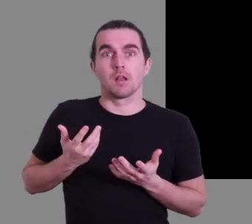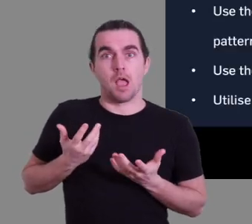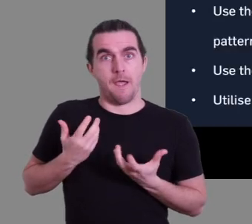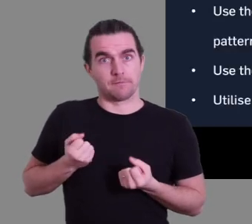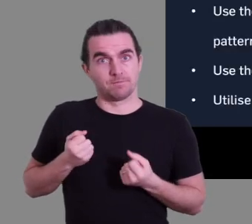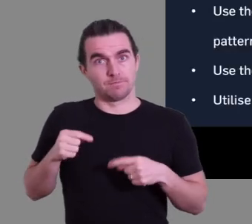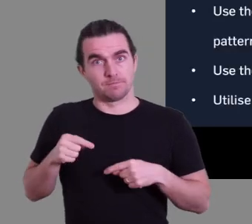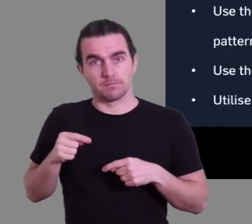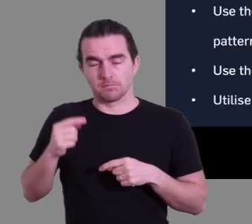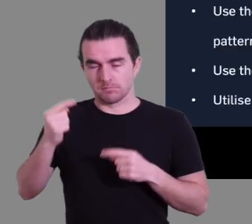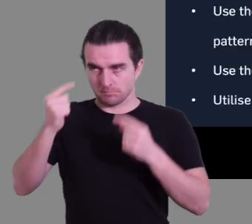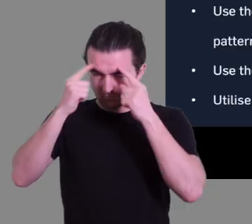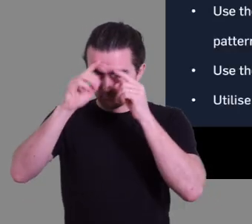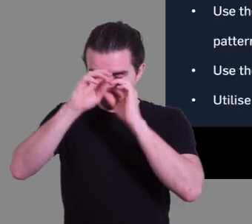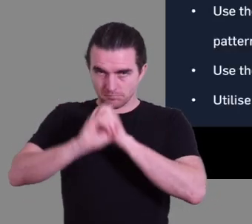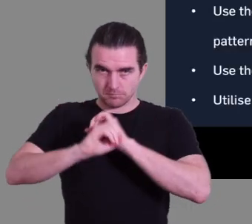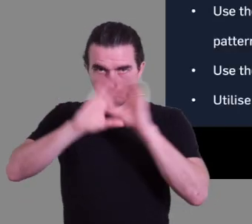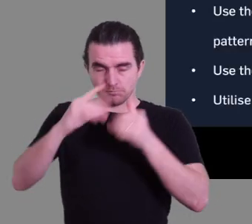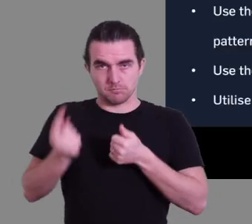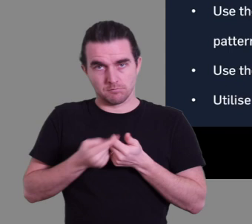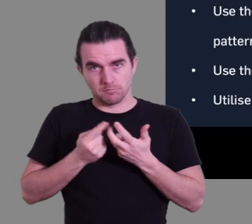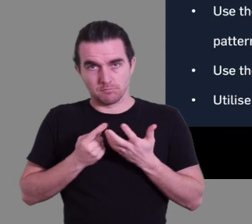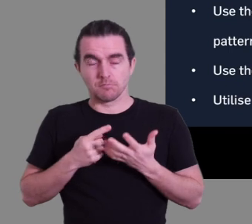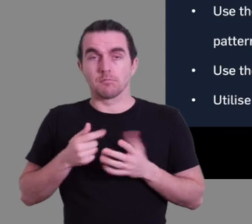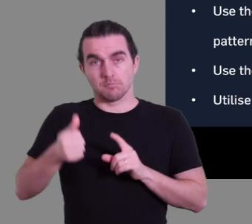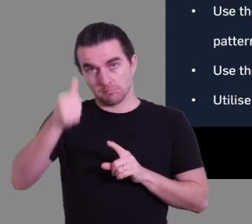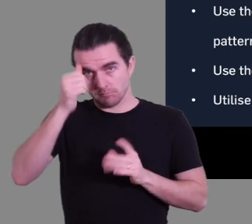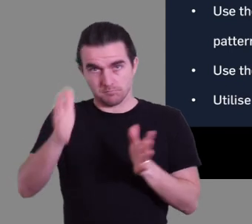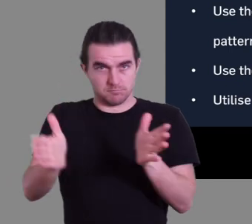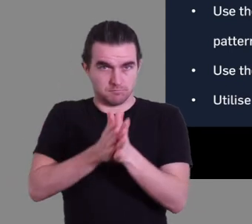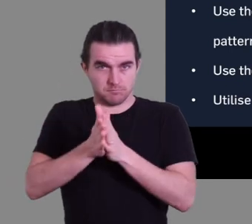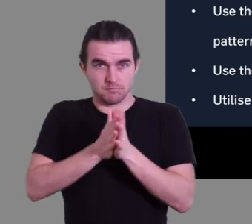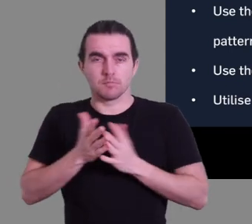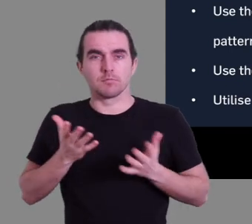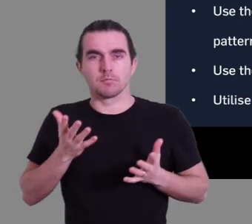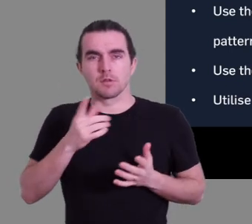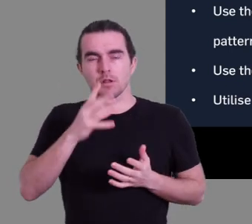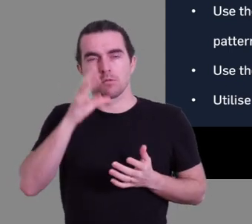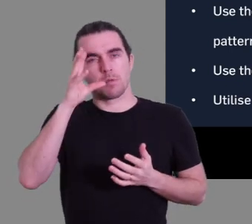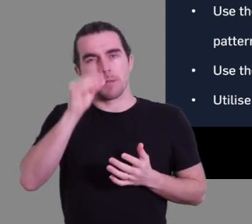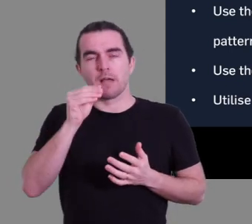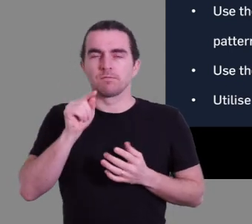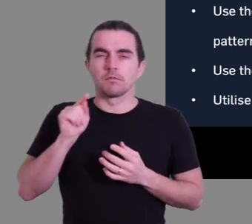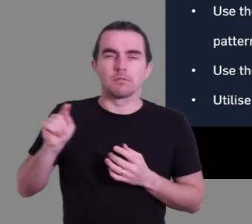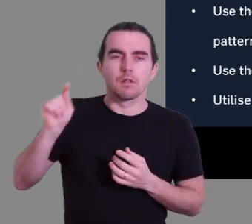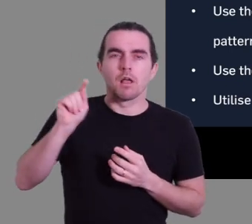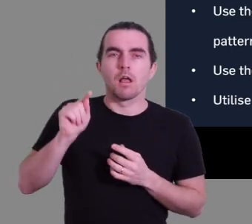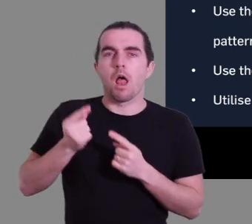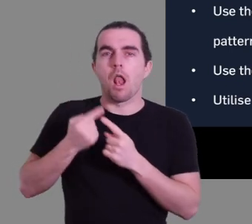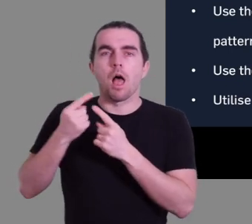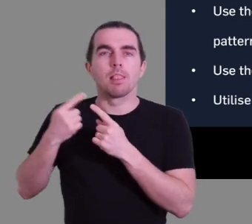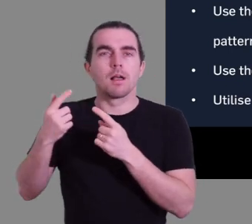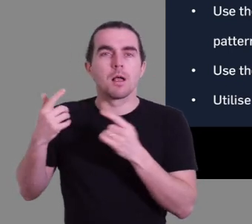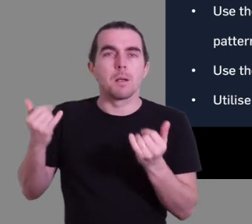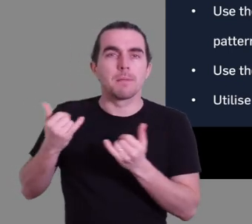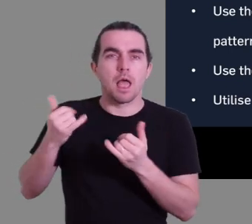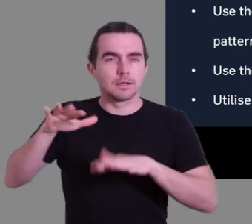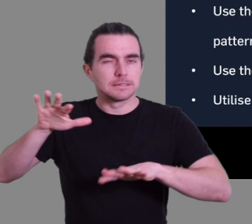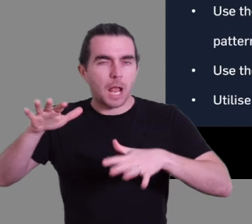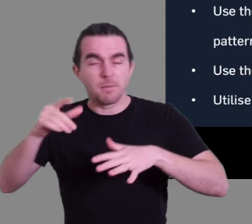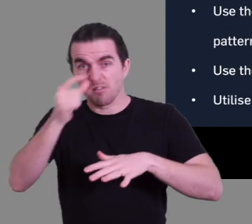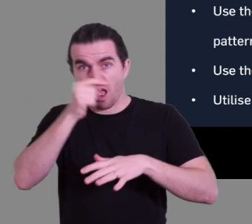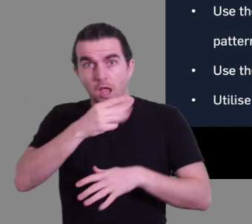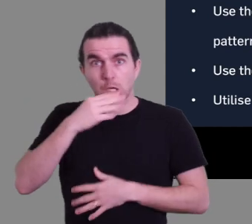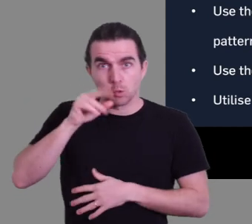thing is to have this organized in your head so that you've got the answers. It reminds you of a certain player and you can then use it with your player.